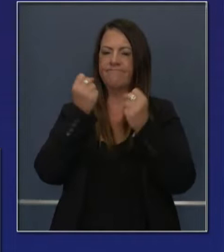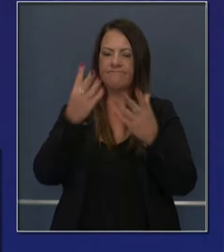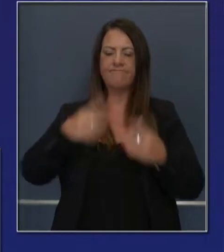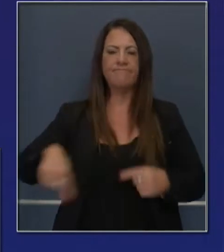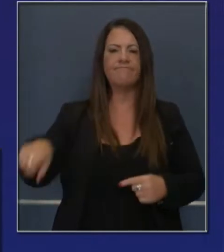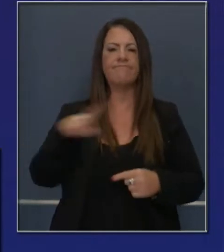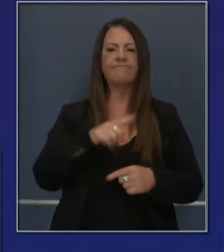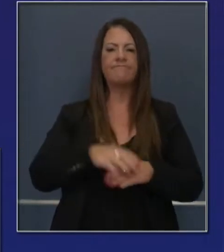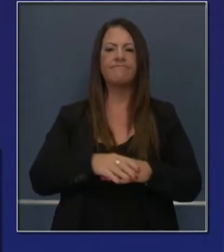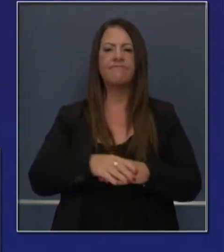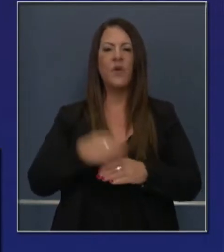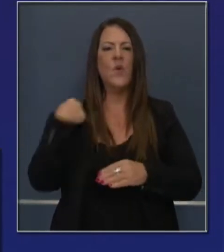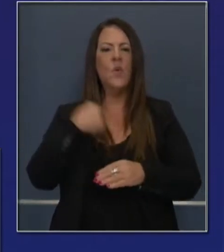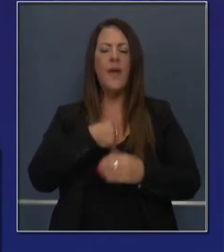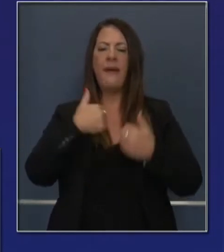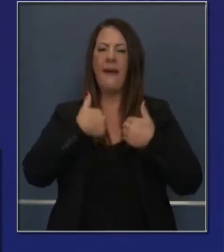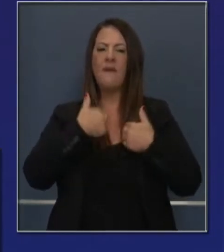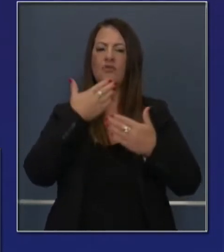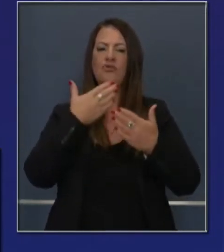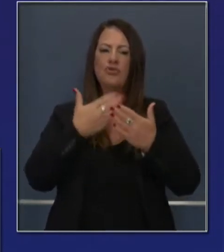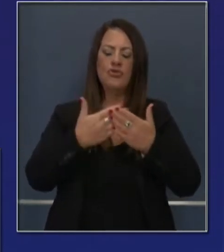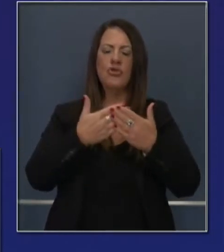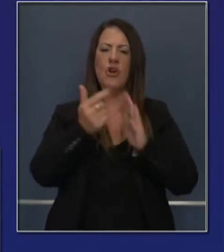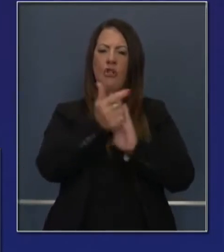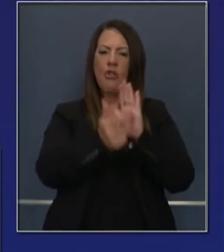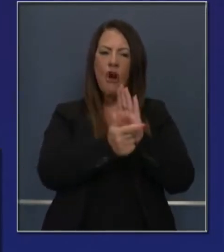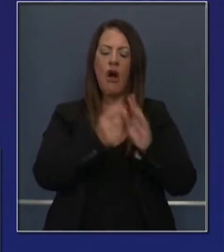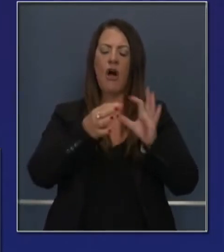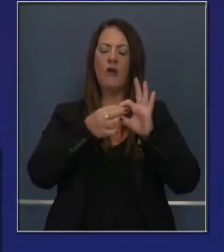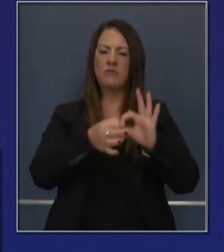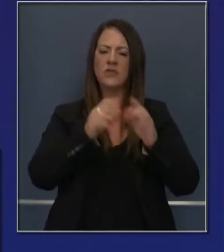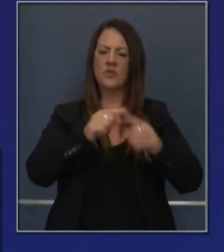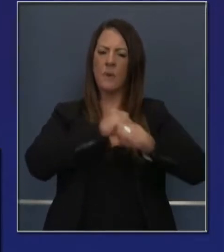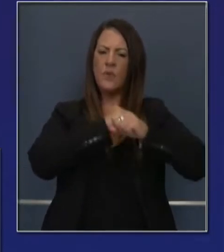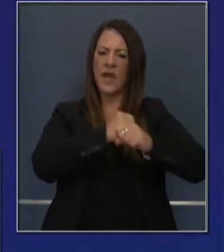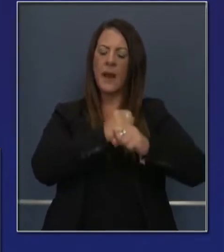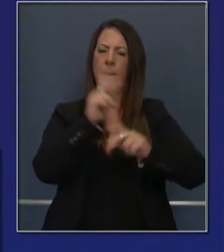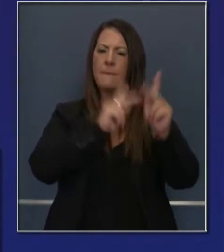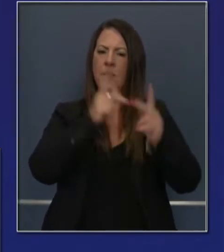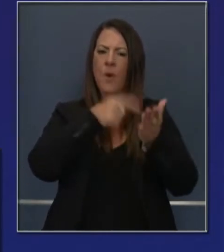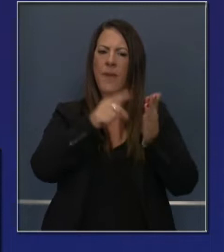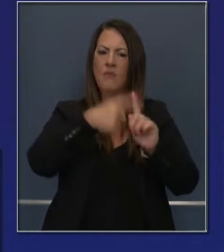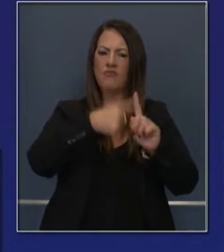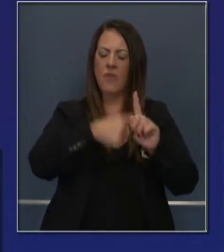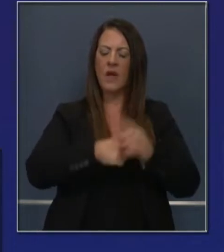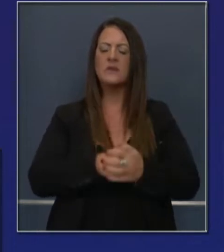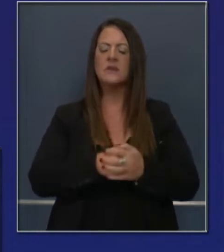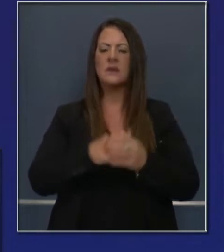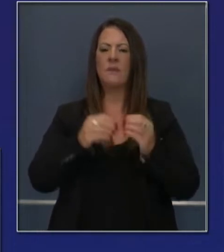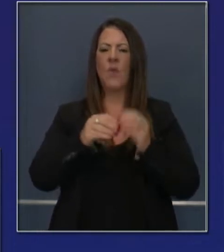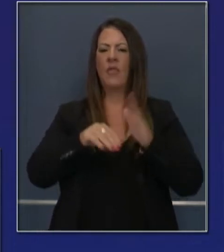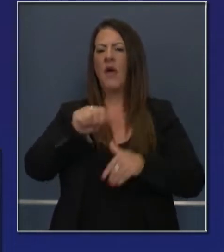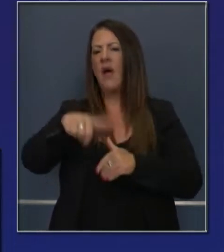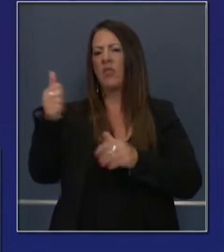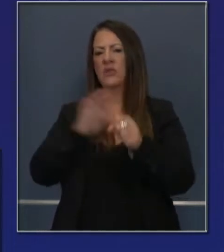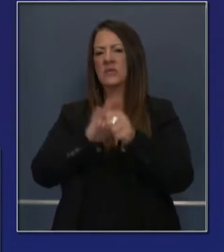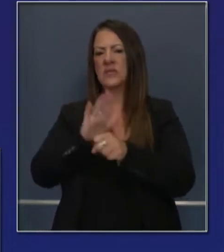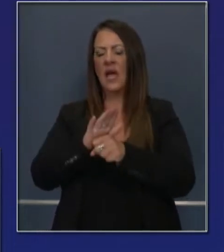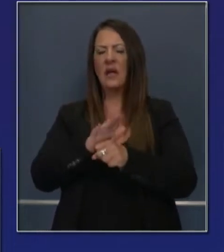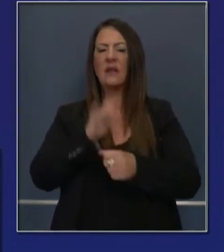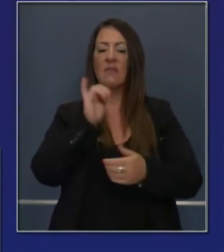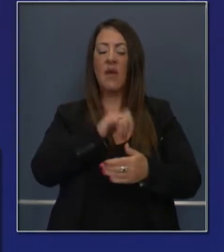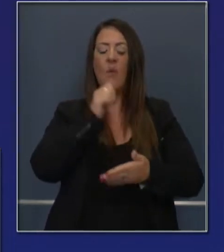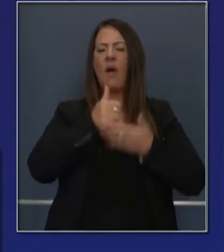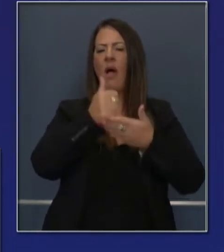strongest renter protections in the nation, that has not ameliorated the stress, the anxiety that millions and millions of